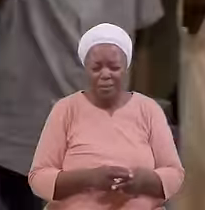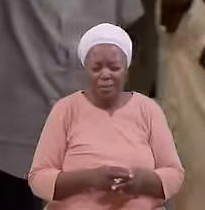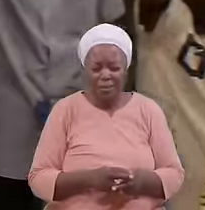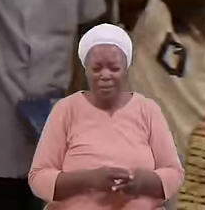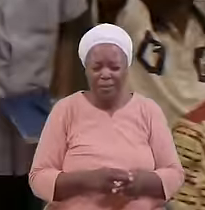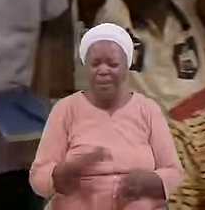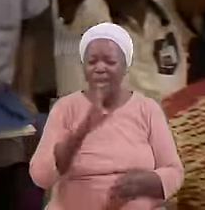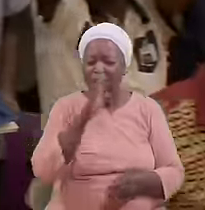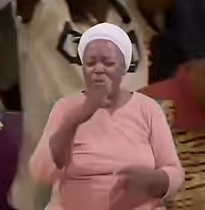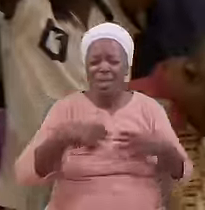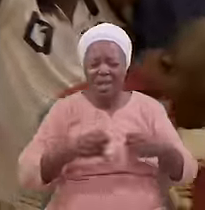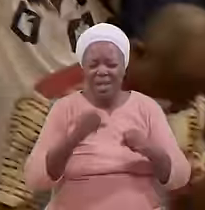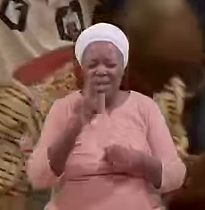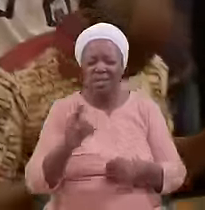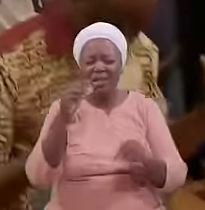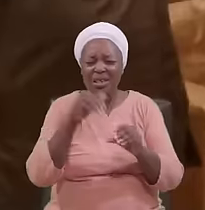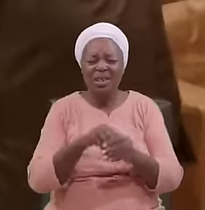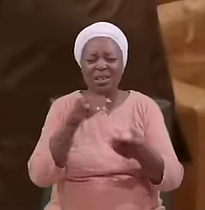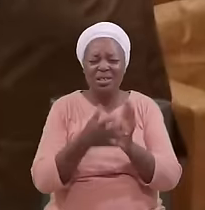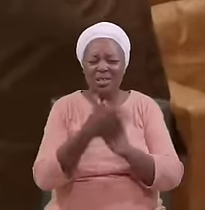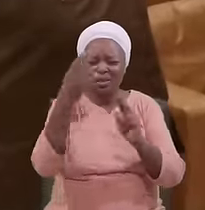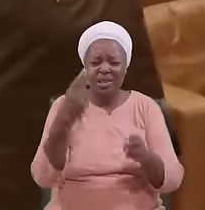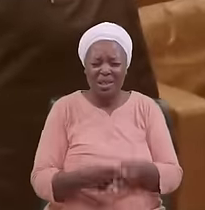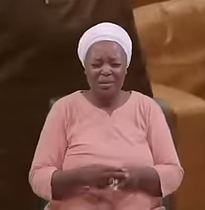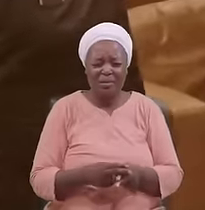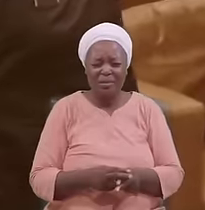Be healed in Jesus' name.